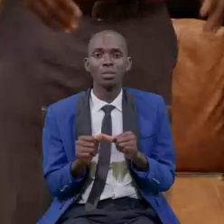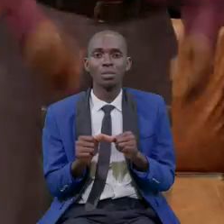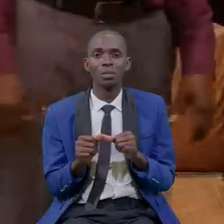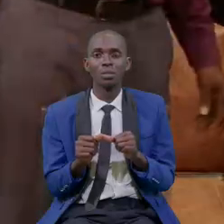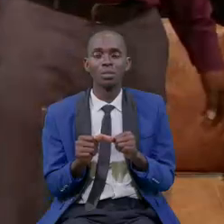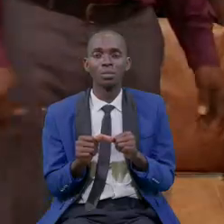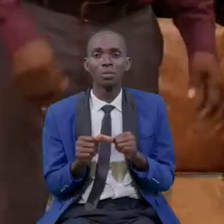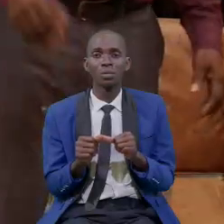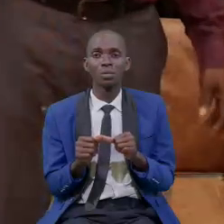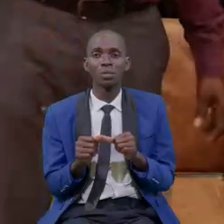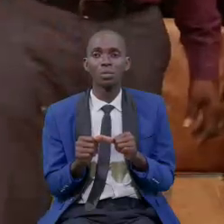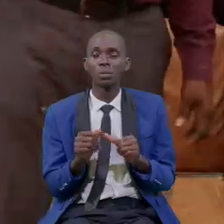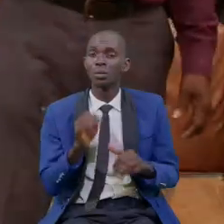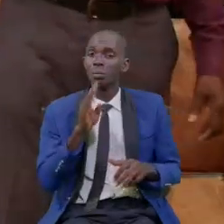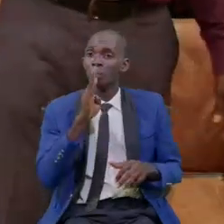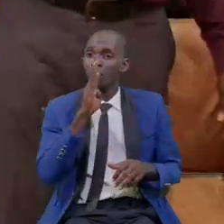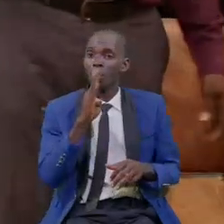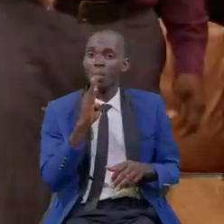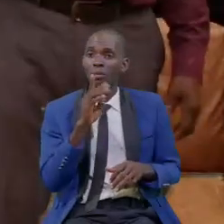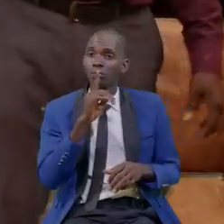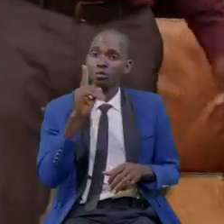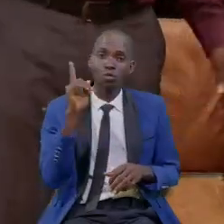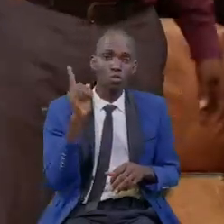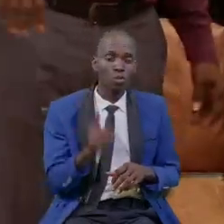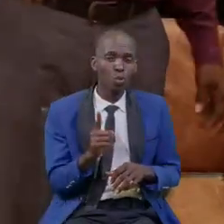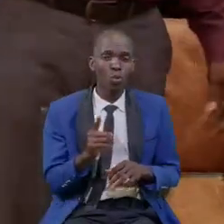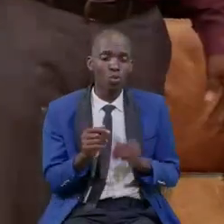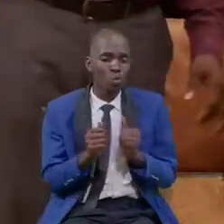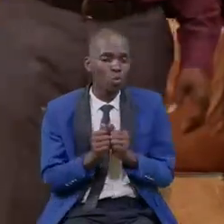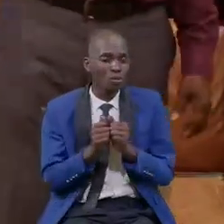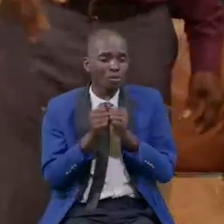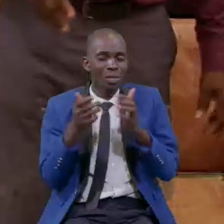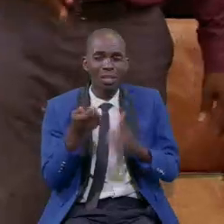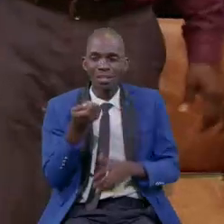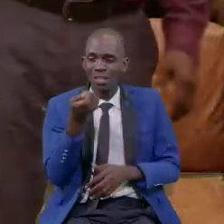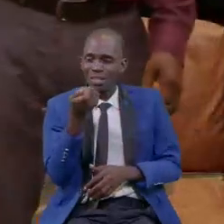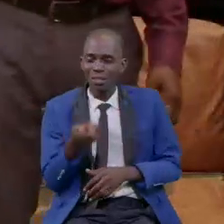Be sure, beyond any shadow of doubt,